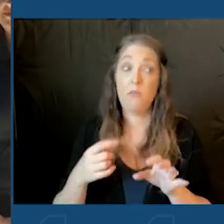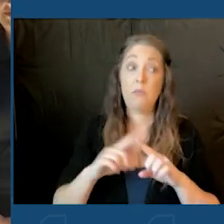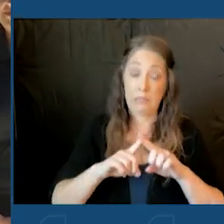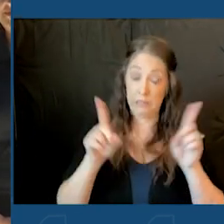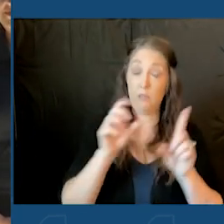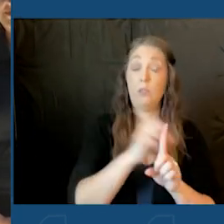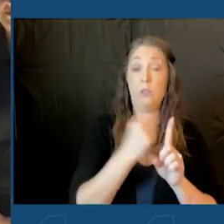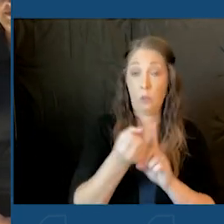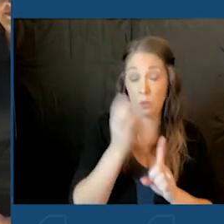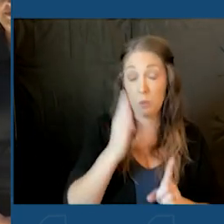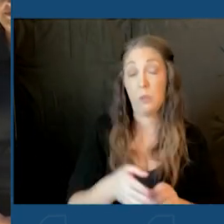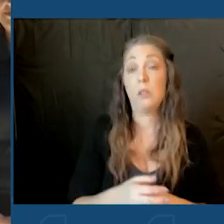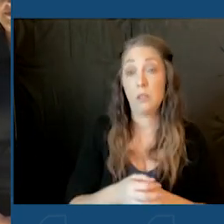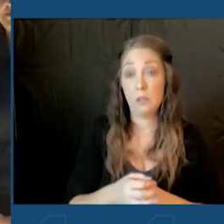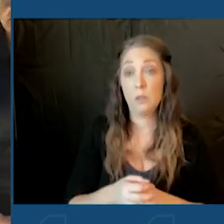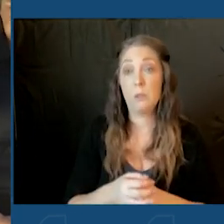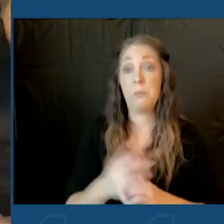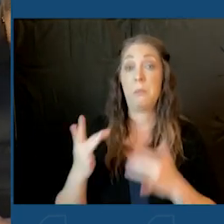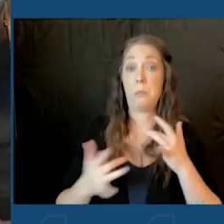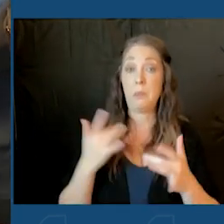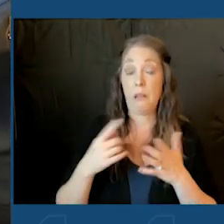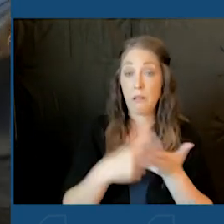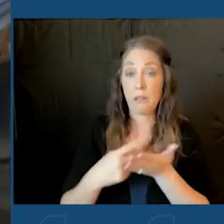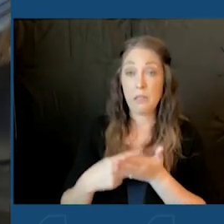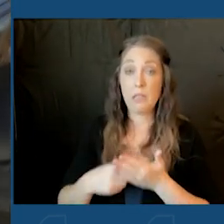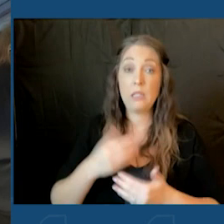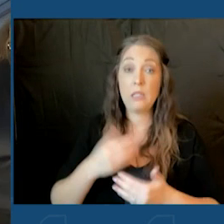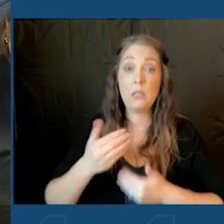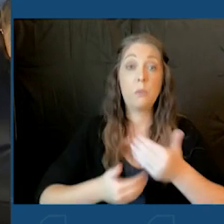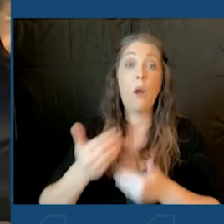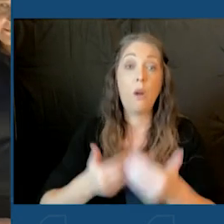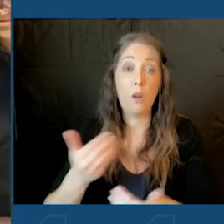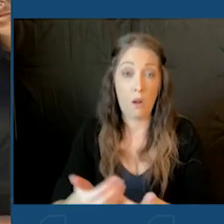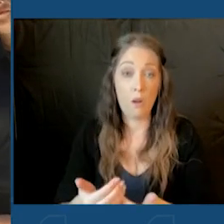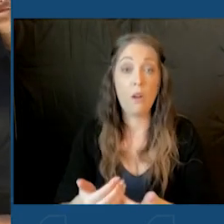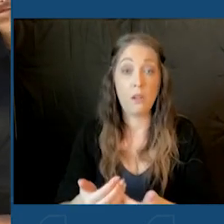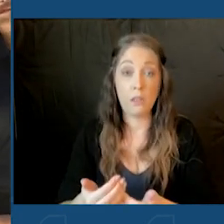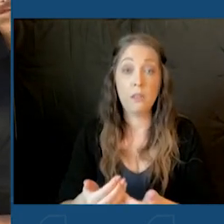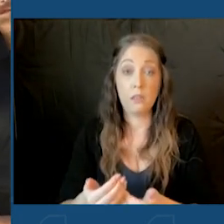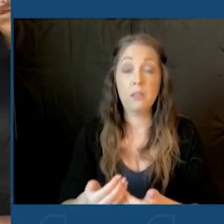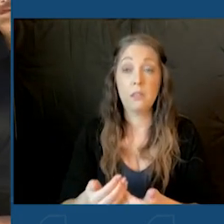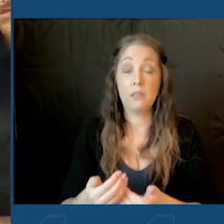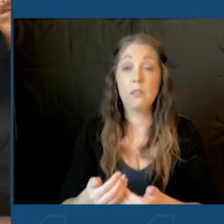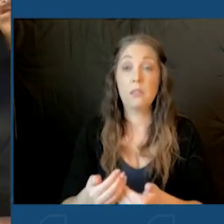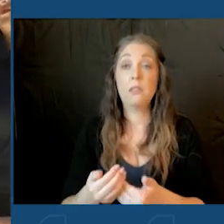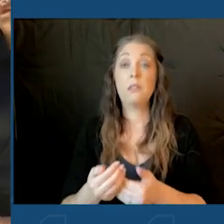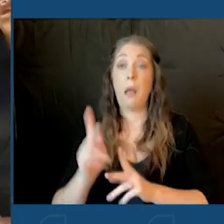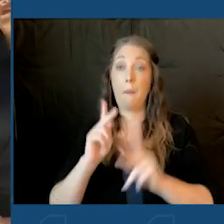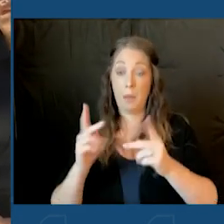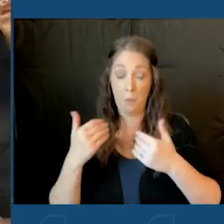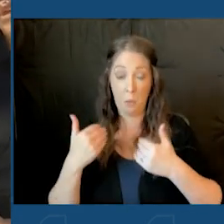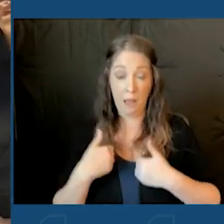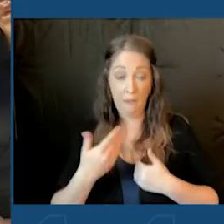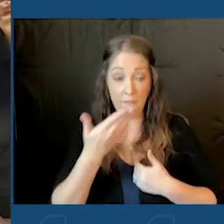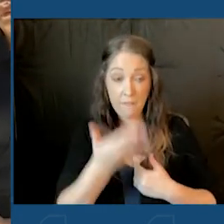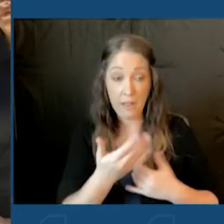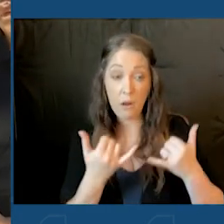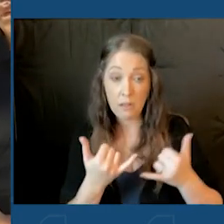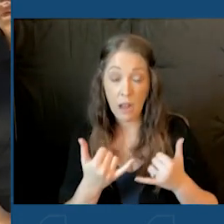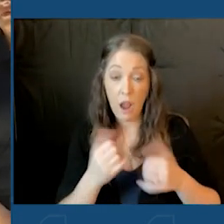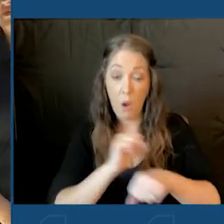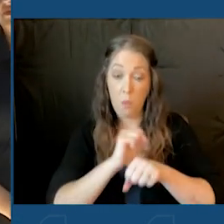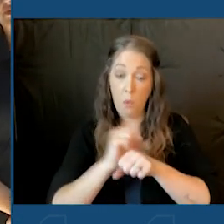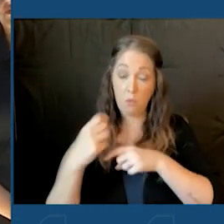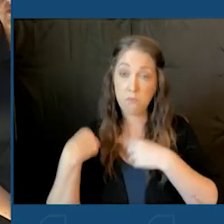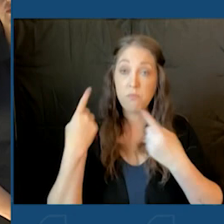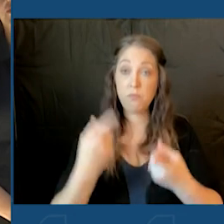thrilled to be able to talk about some progress that we've made and some of the bodies that we have out now in the field and the work that's been done thus far.